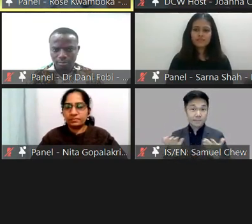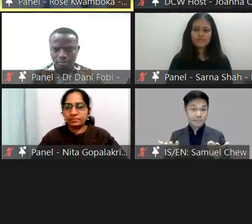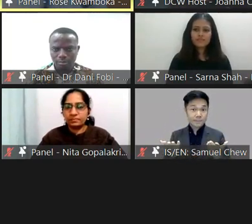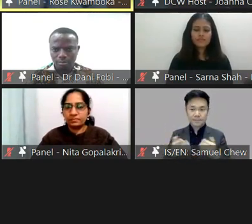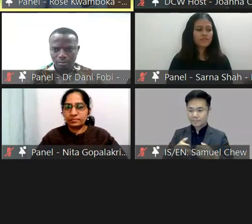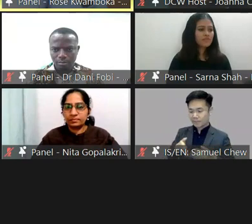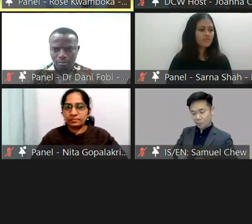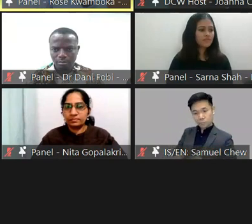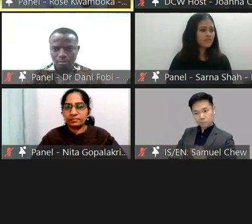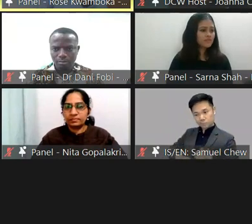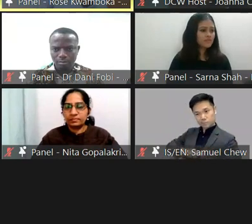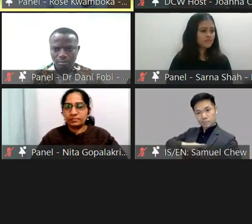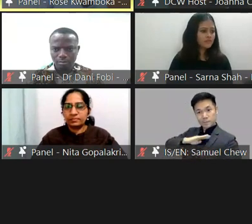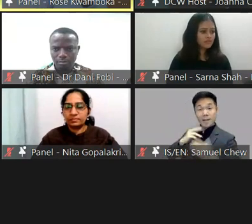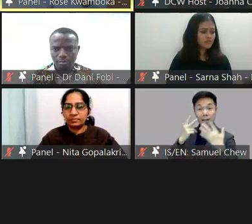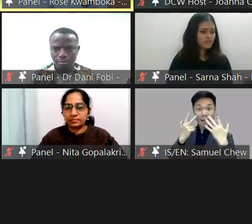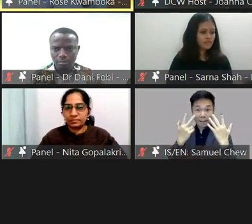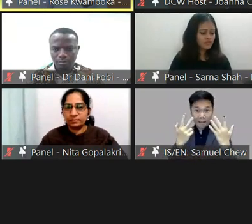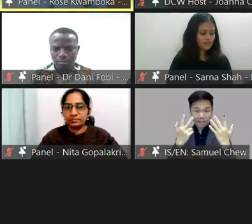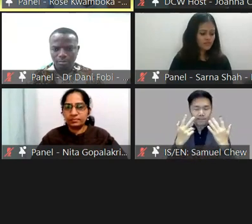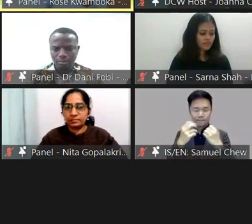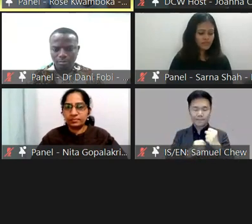years because of illness.